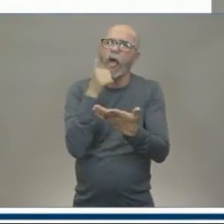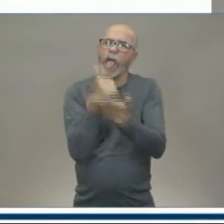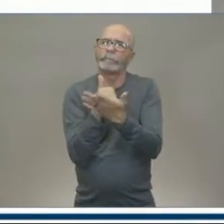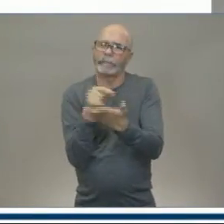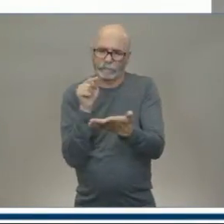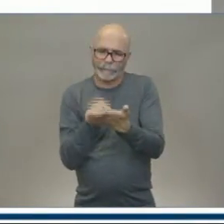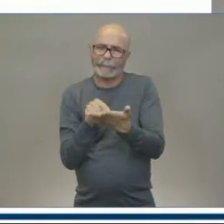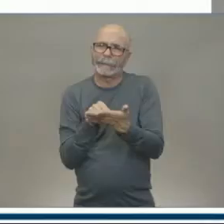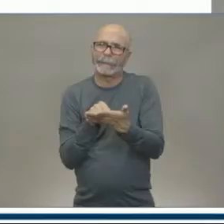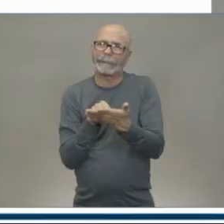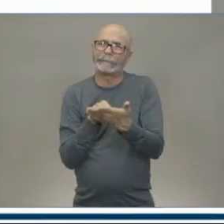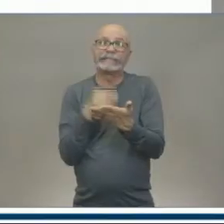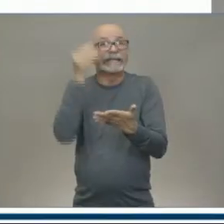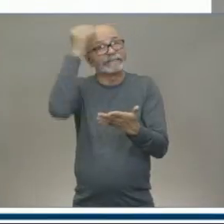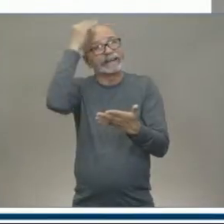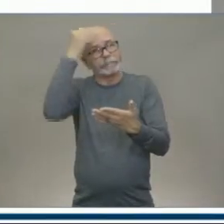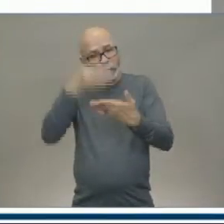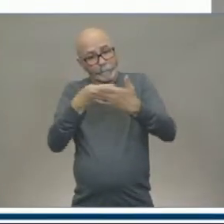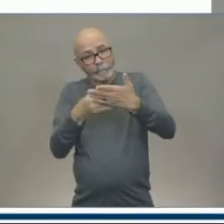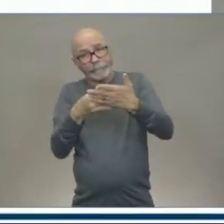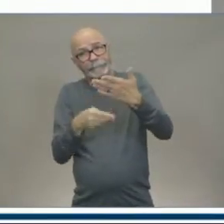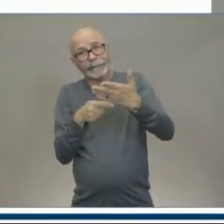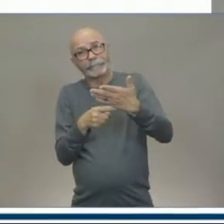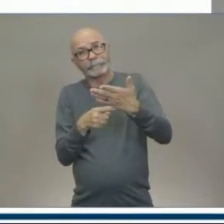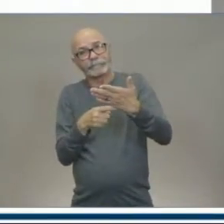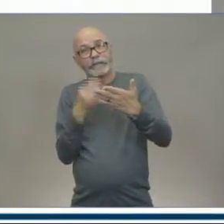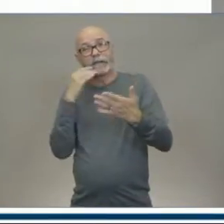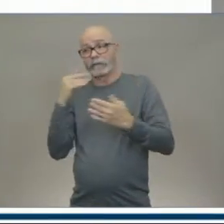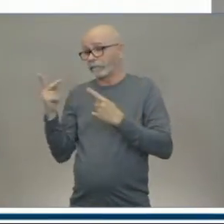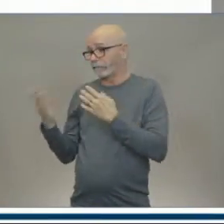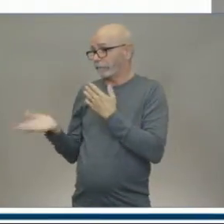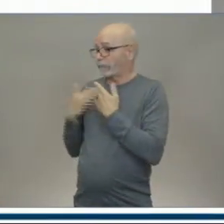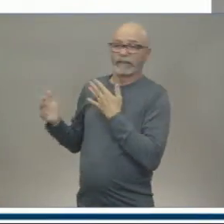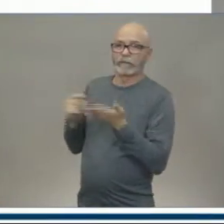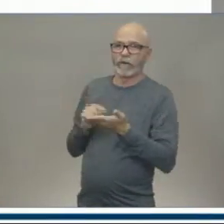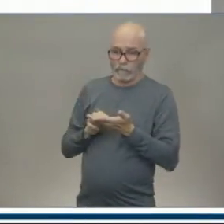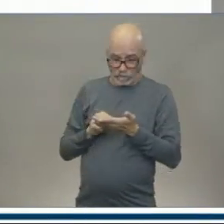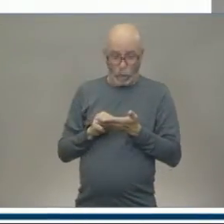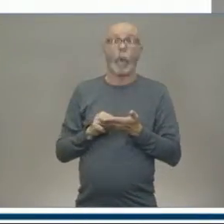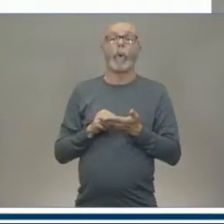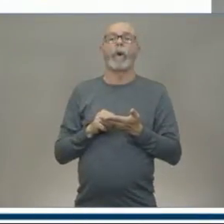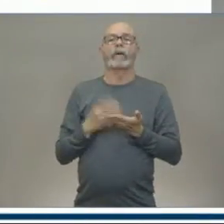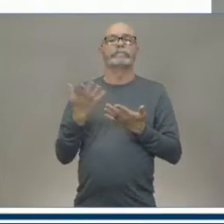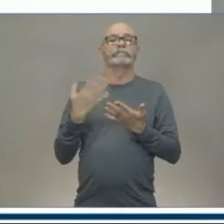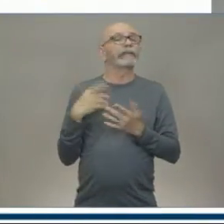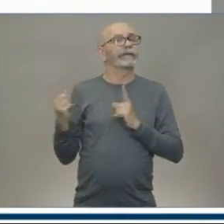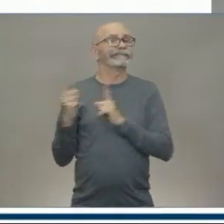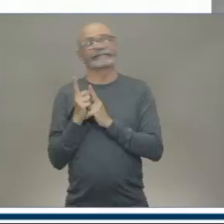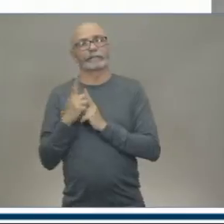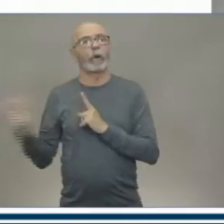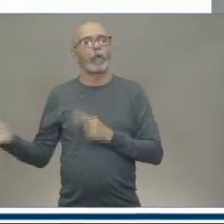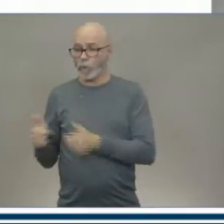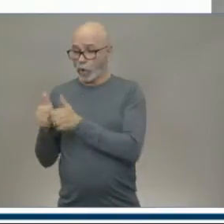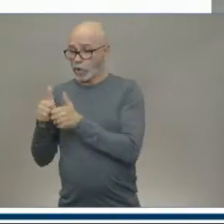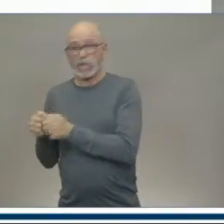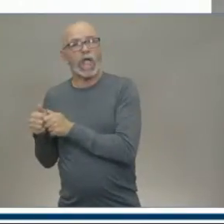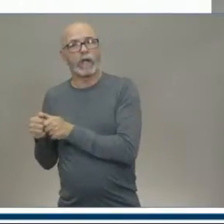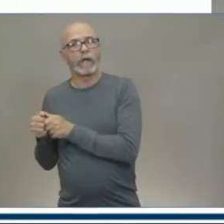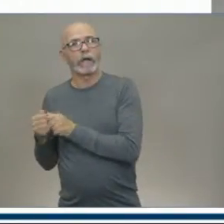information. If people using the app get an alert that they might have been exposed to COVID, hopefully it will enhance